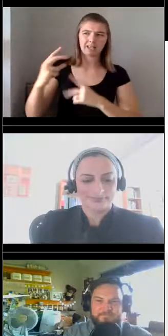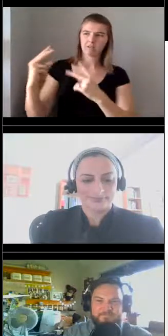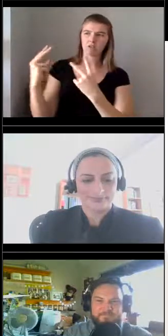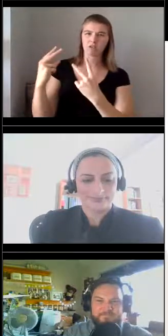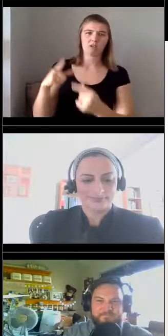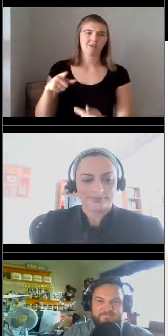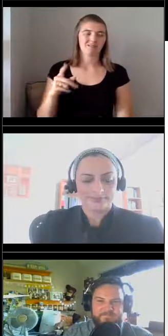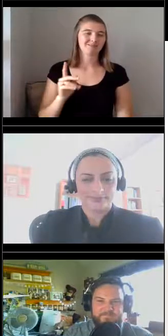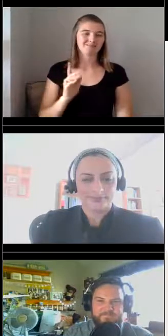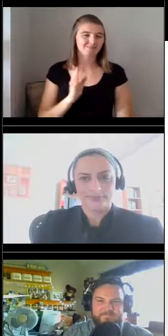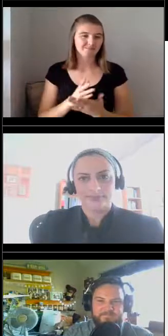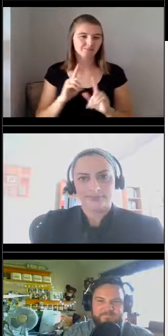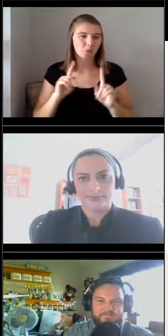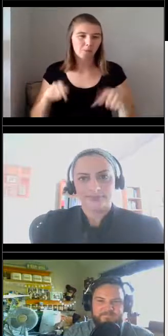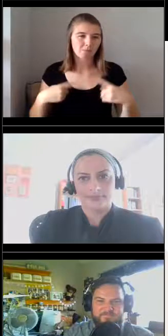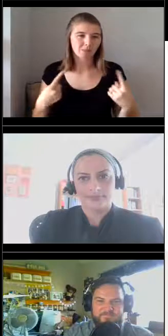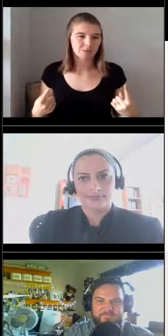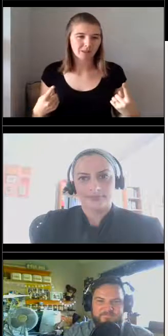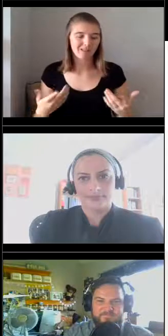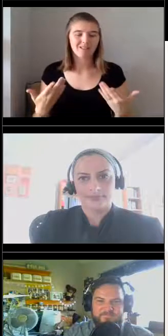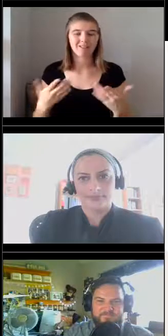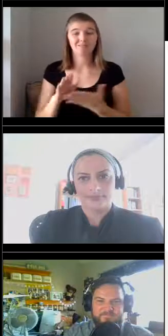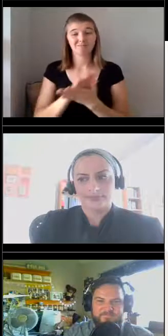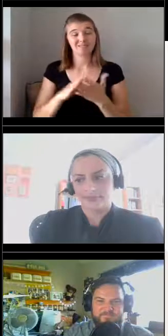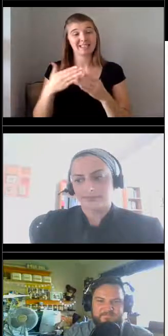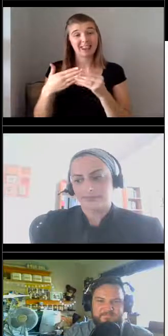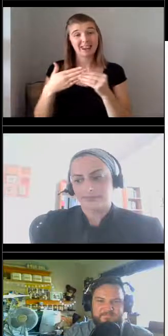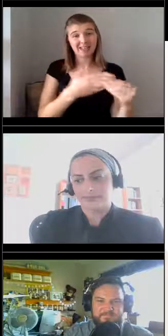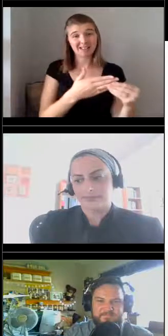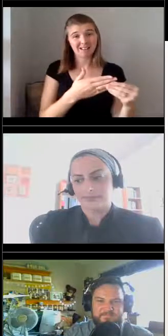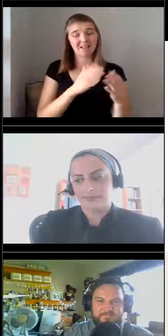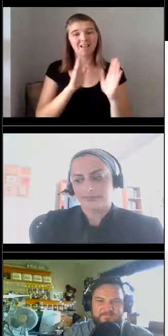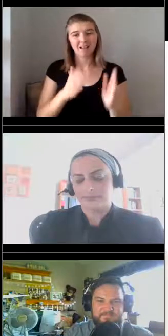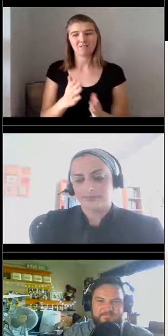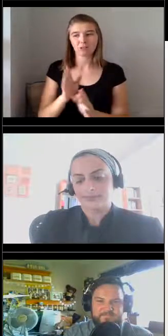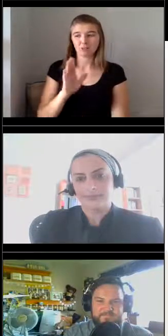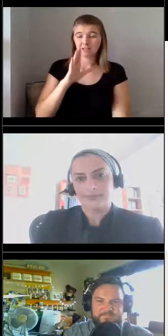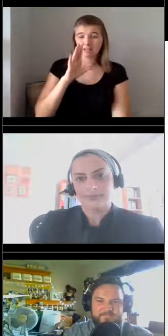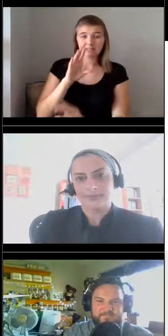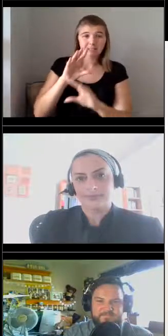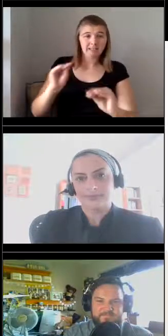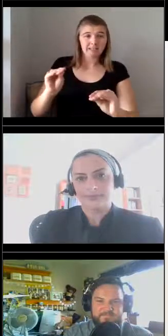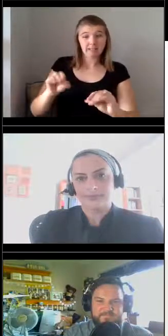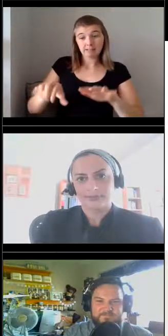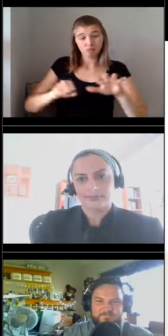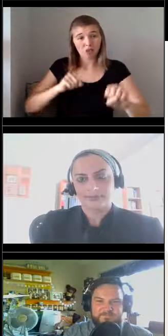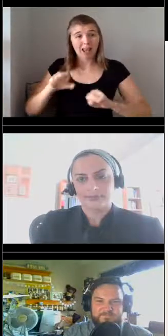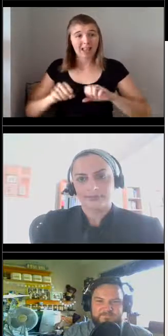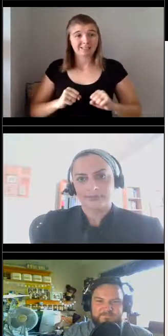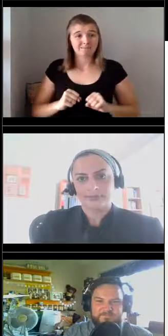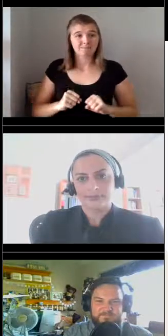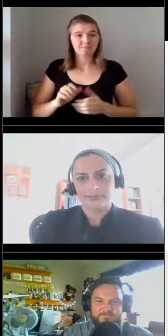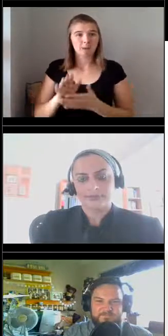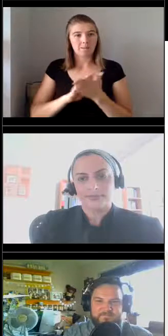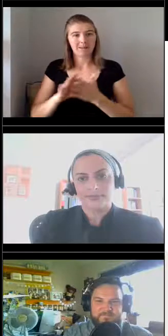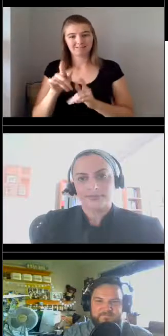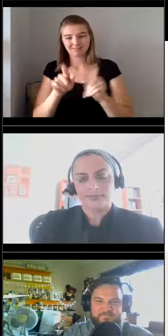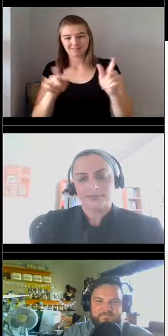then also, it's also the responsibility of the team members, even if they're introverts, to be able to talk about some of the things that they might find